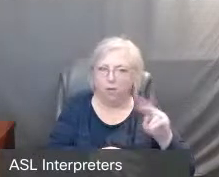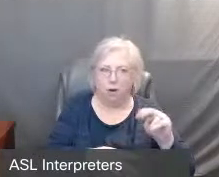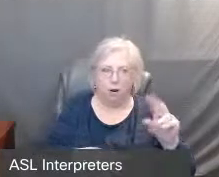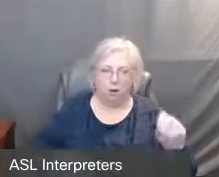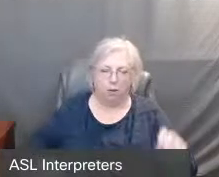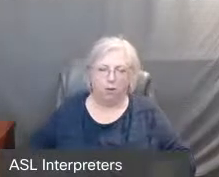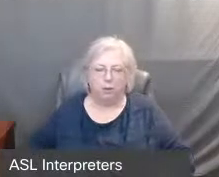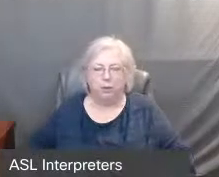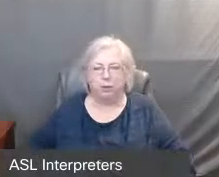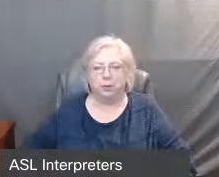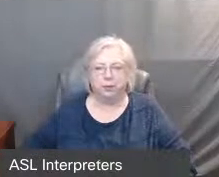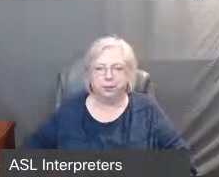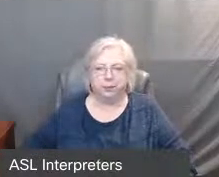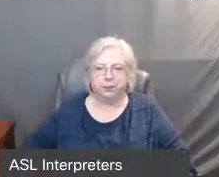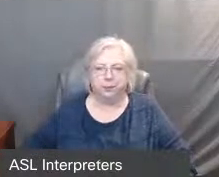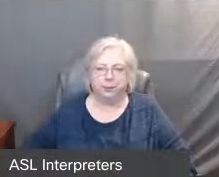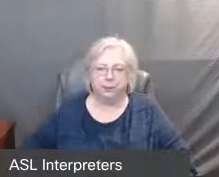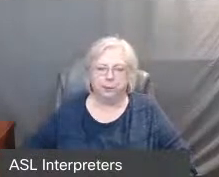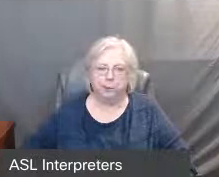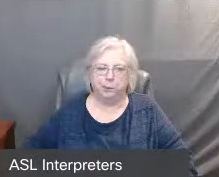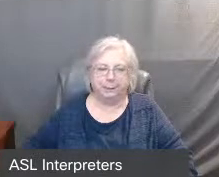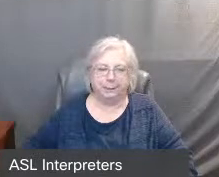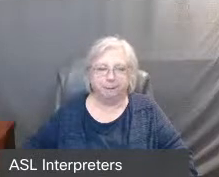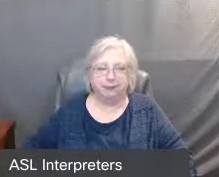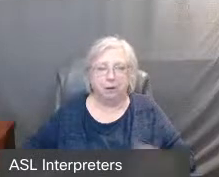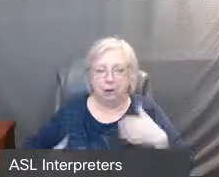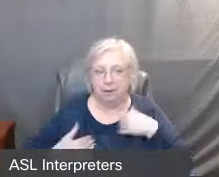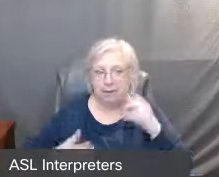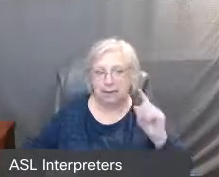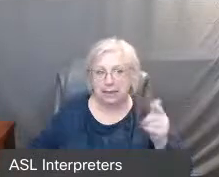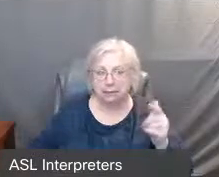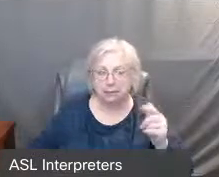is negative or a no vote. Do we hear a second?